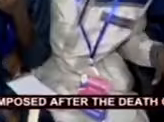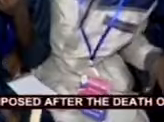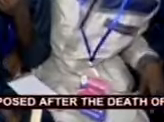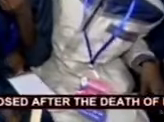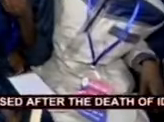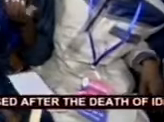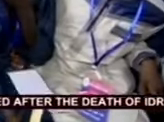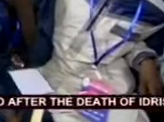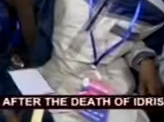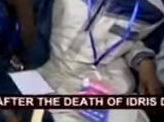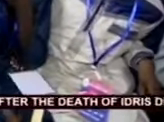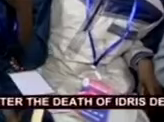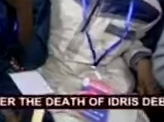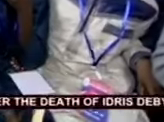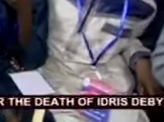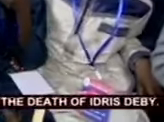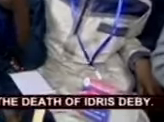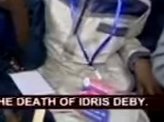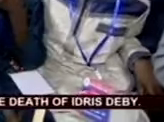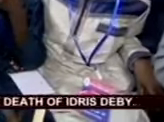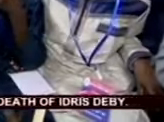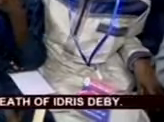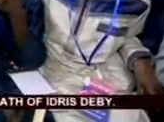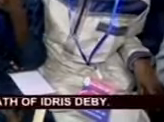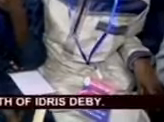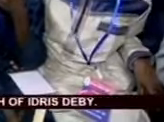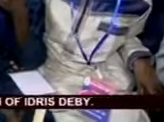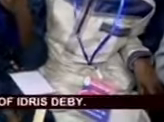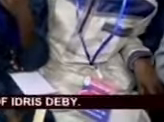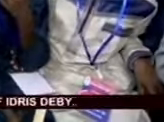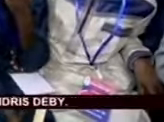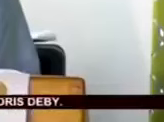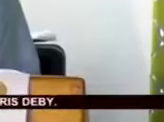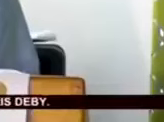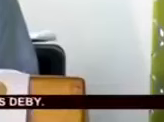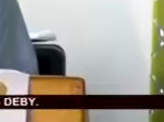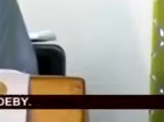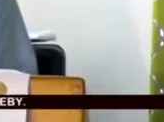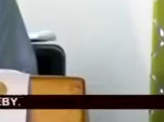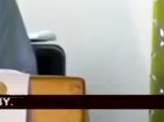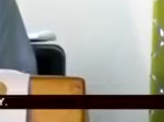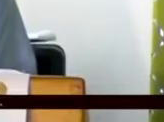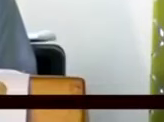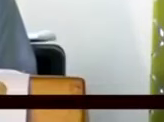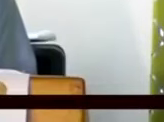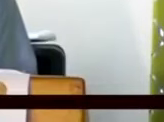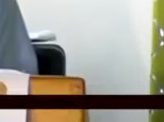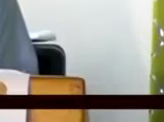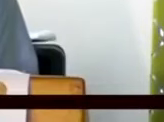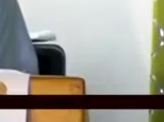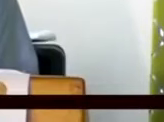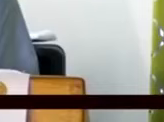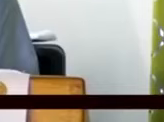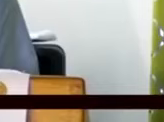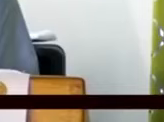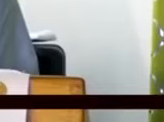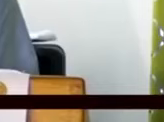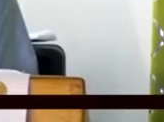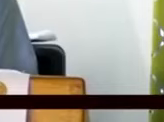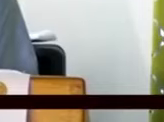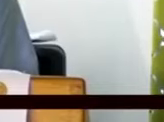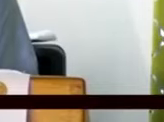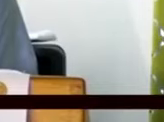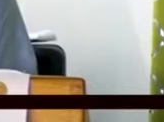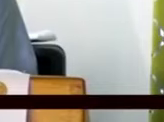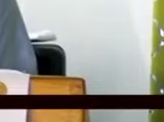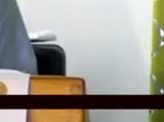nyo saba mo min keta jang si fasa balemo abe wosabol kono dindingolu bi be sewala bake